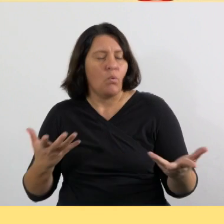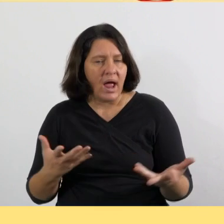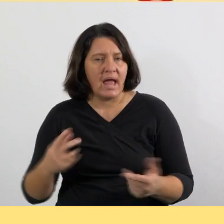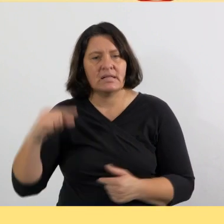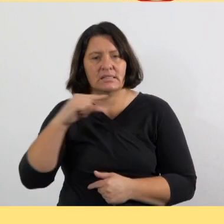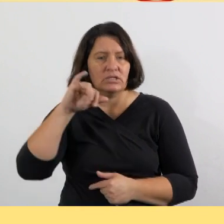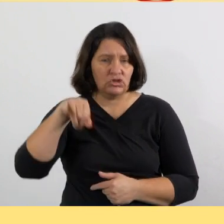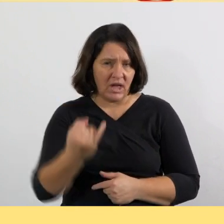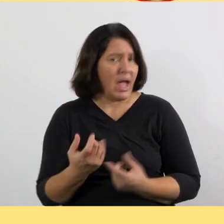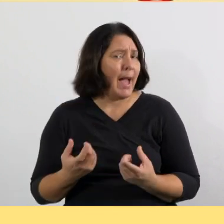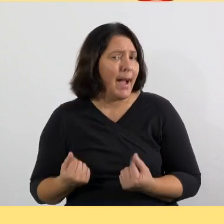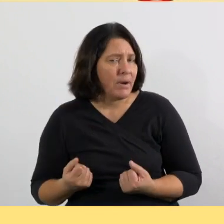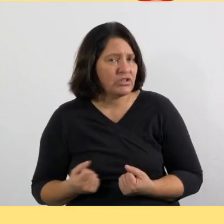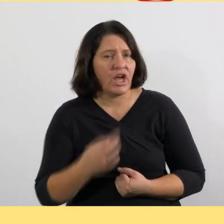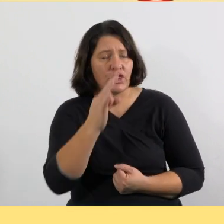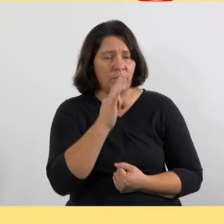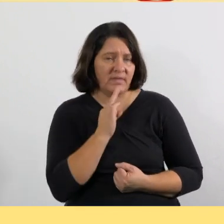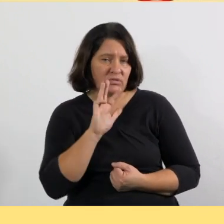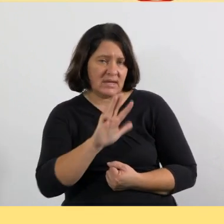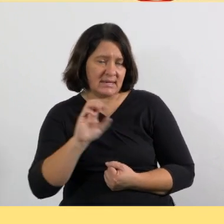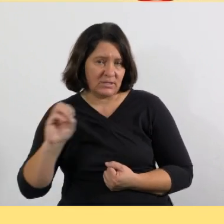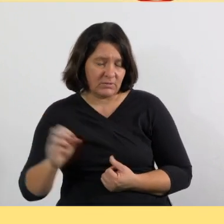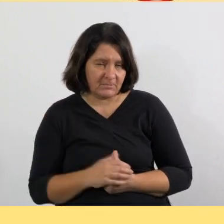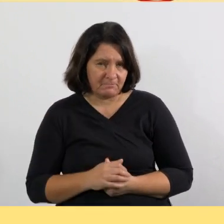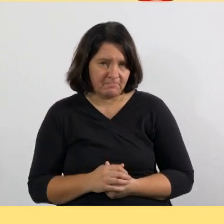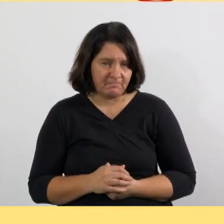GJ. How much is there?